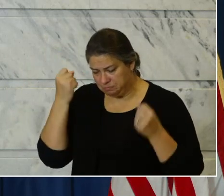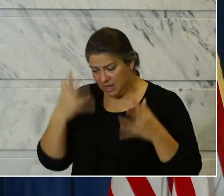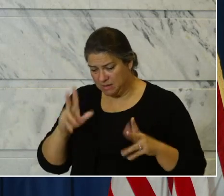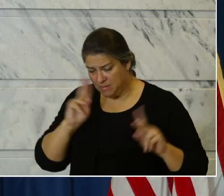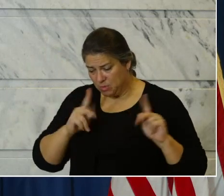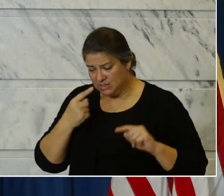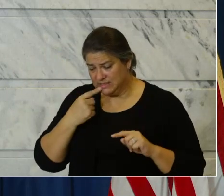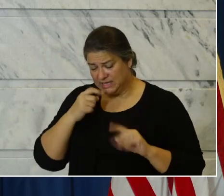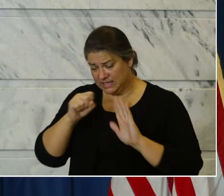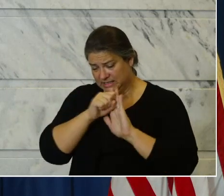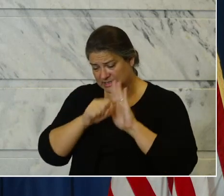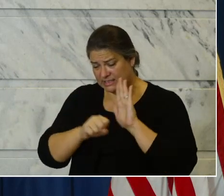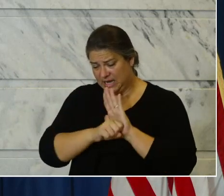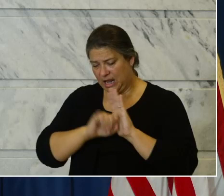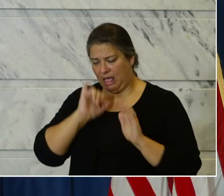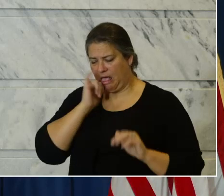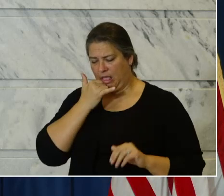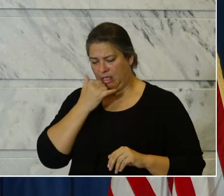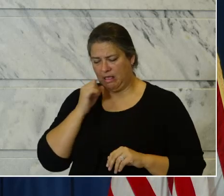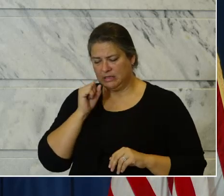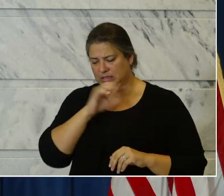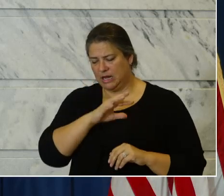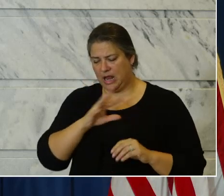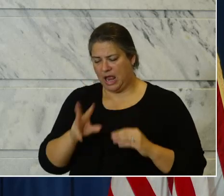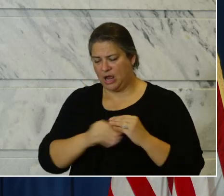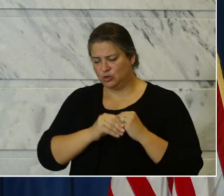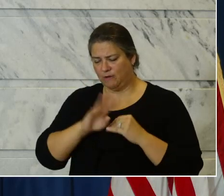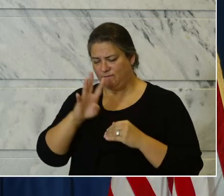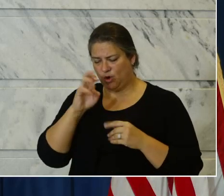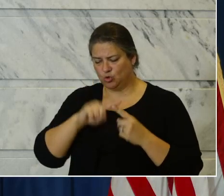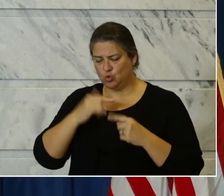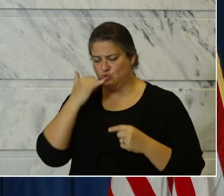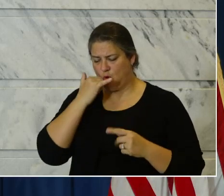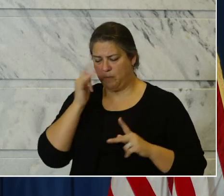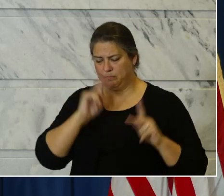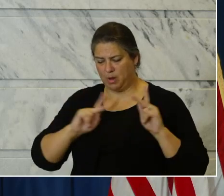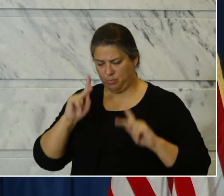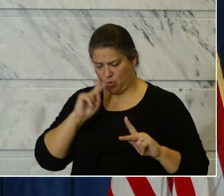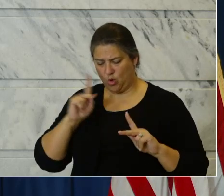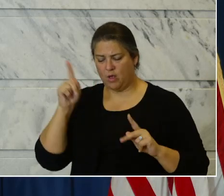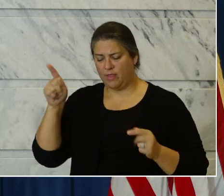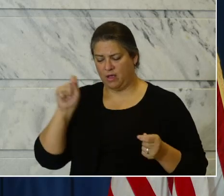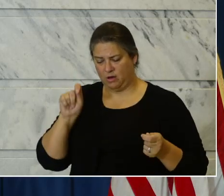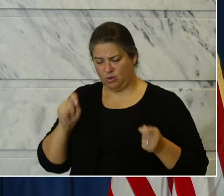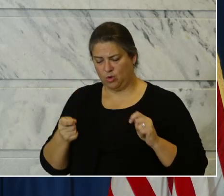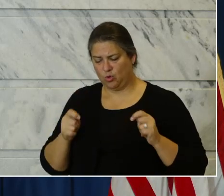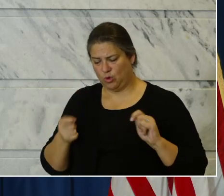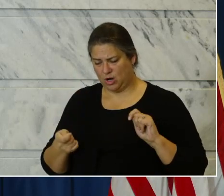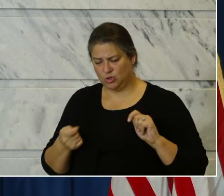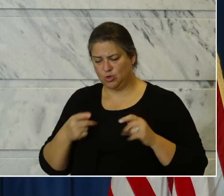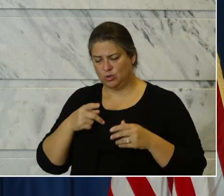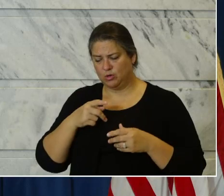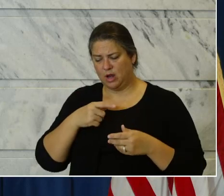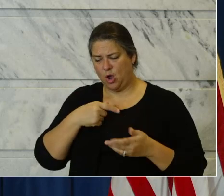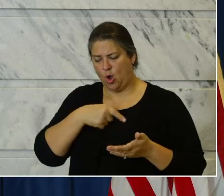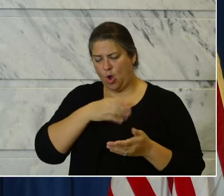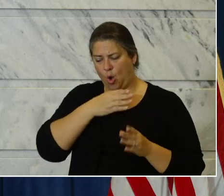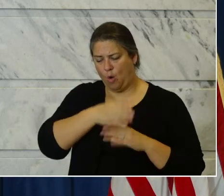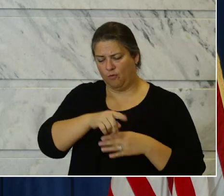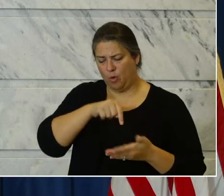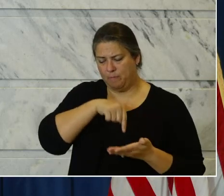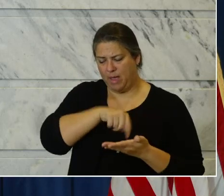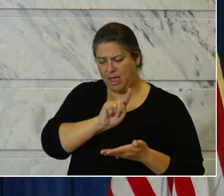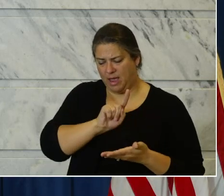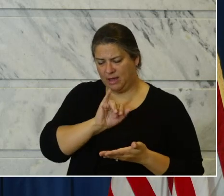had accidentally sent out the extra $400 to the wrong people and is waiting to correct those accounts to show there was an overpayment before the